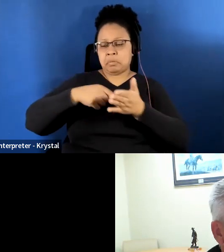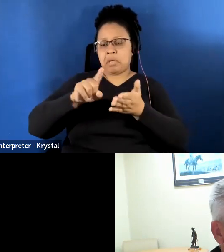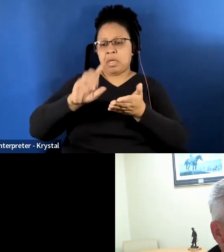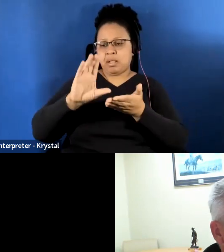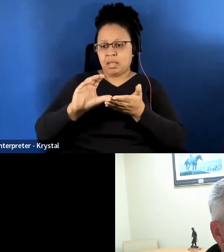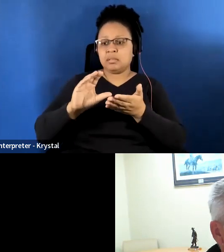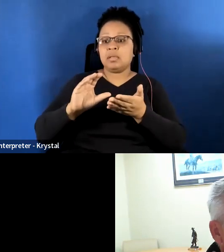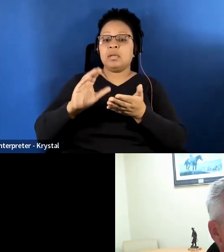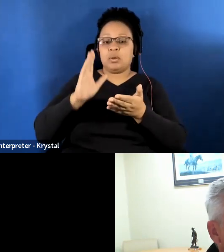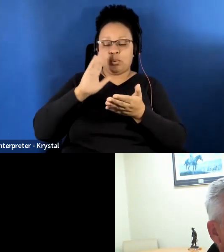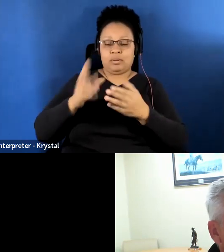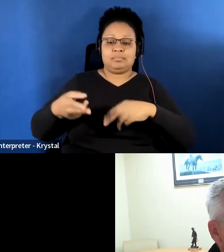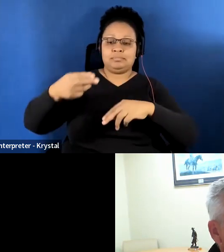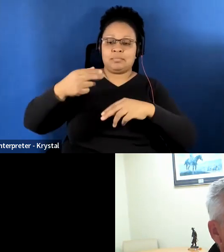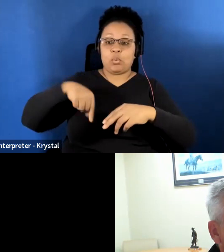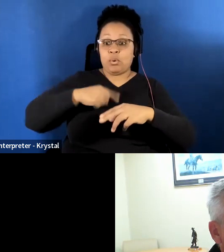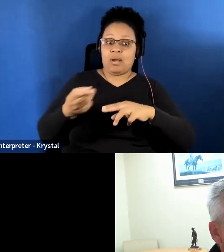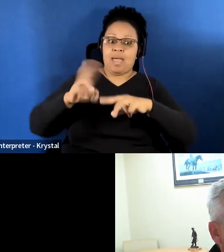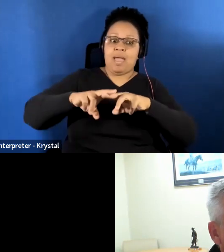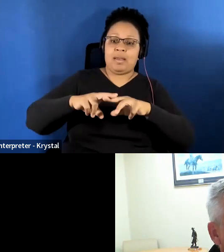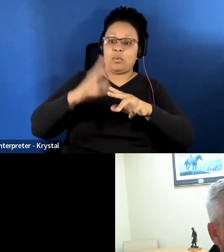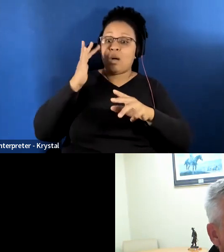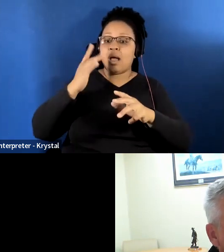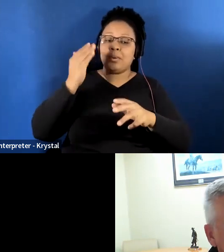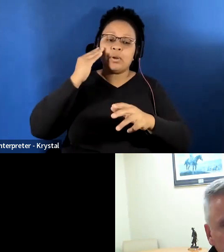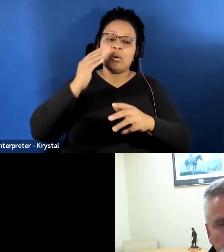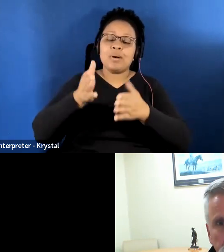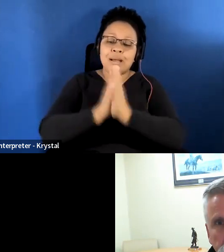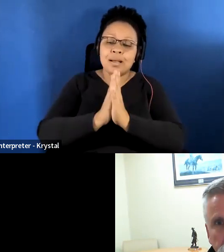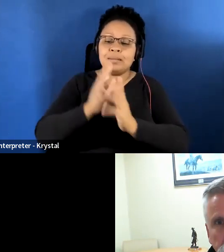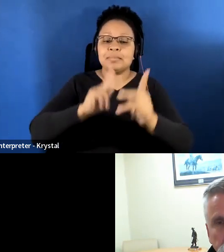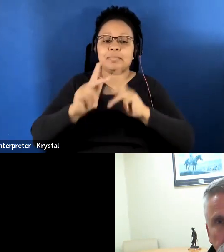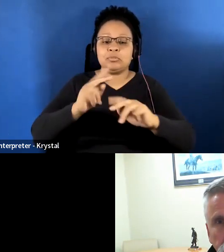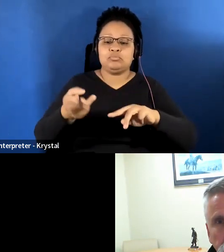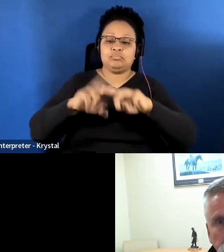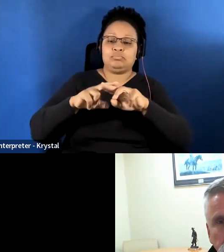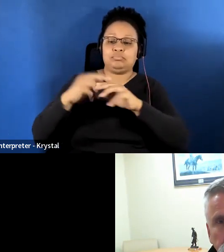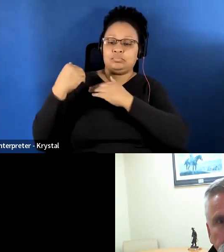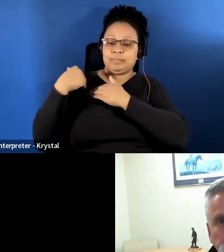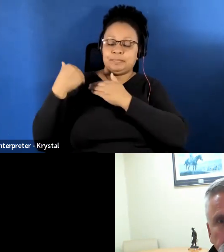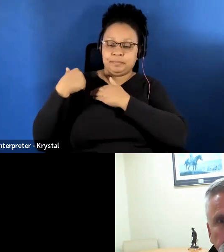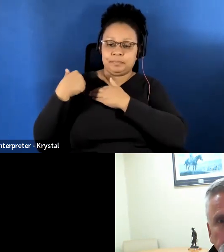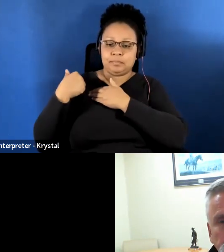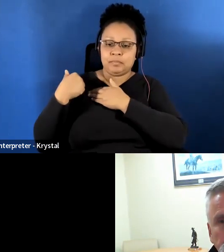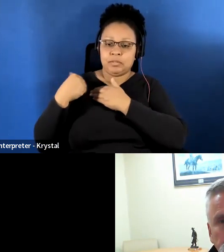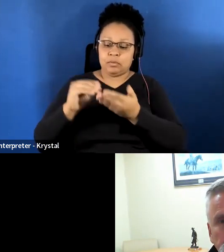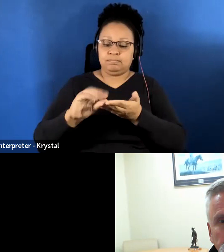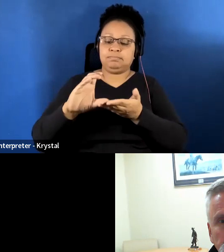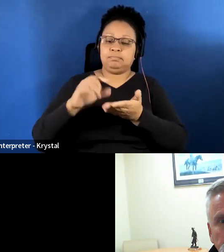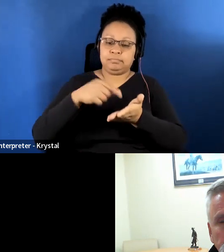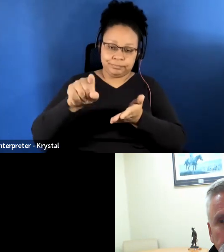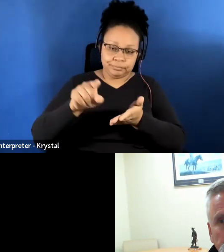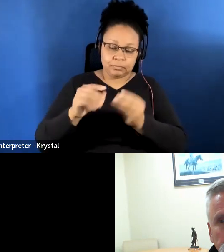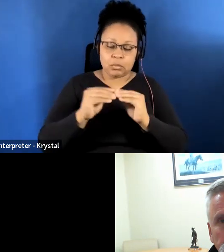recognizing that we're asking individuals to do more. I would love to hear from others